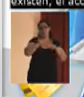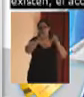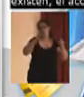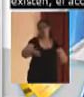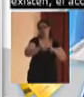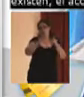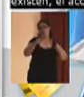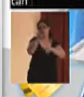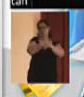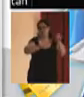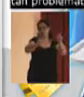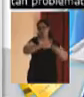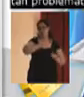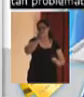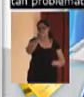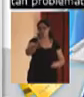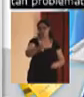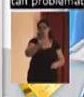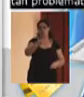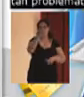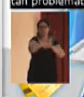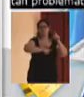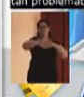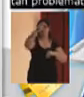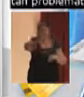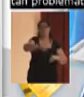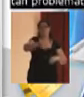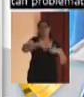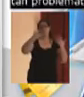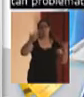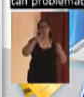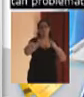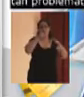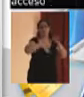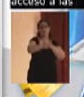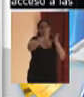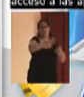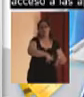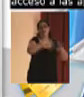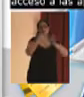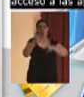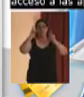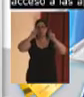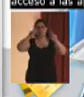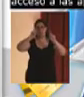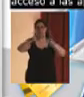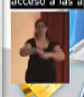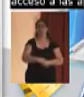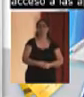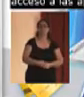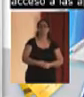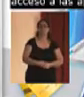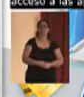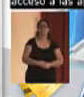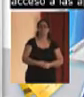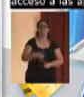access to the computer itself is not much of a problem. However, the biggest problem is accessing the educational